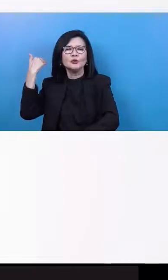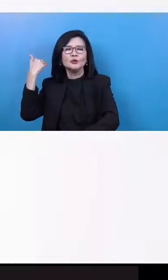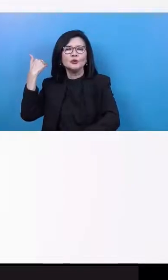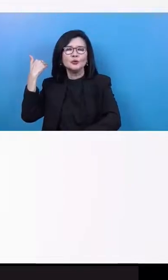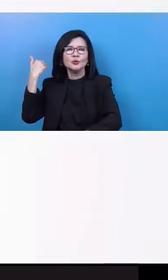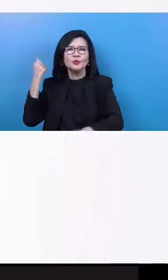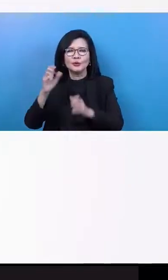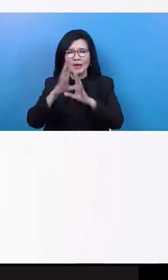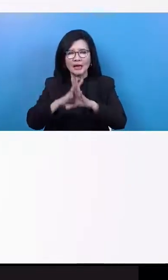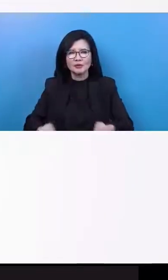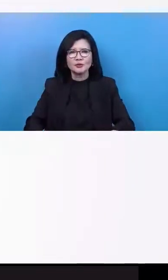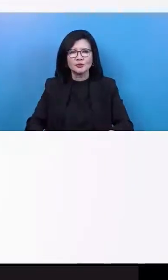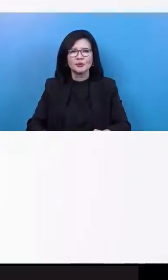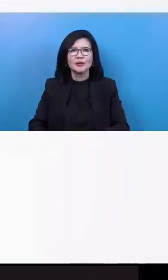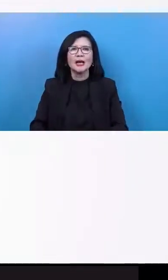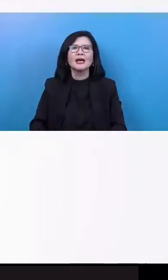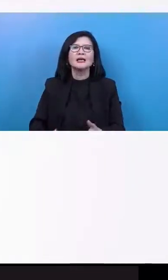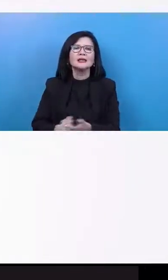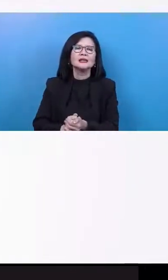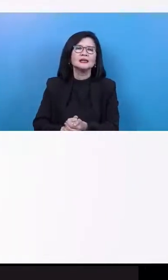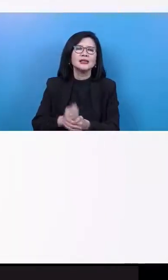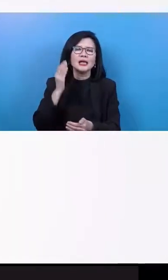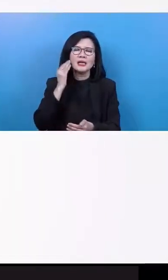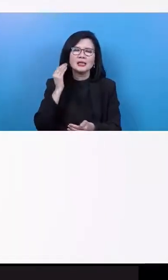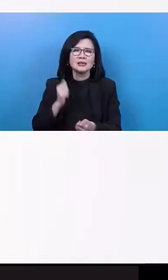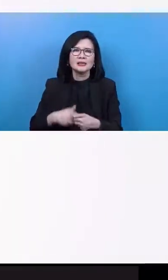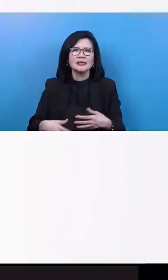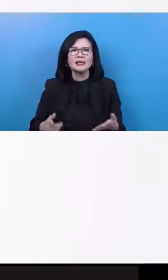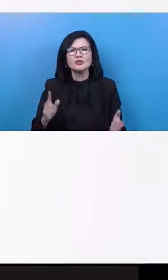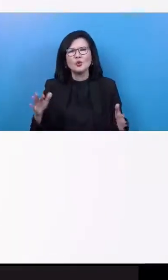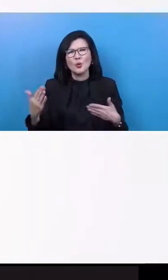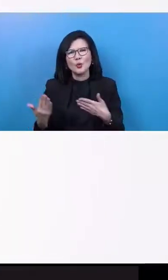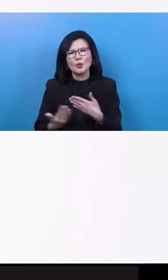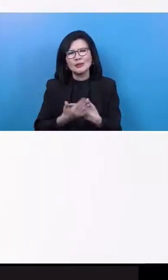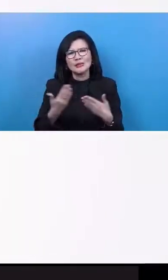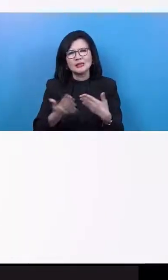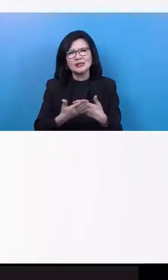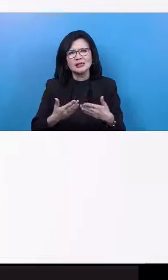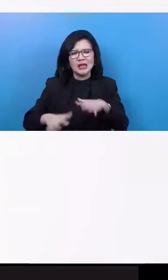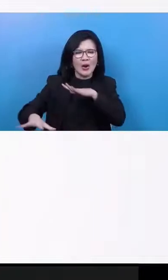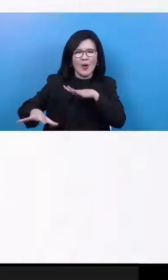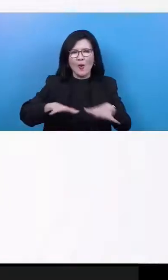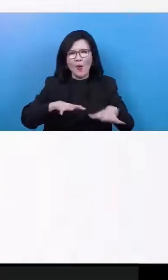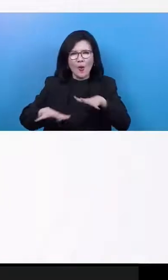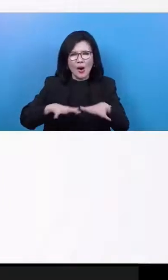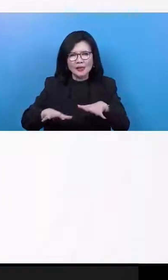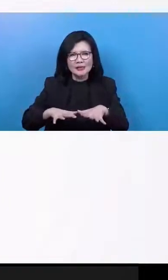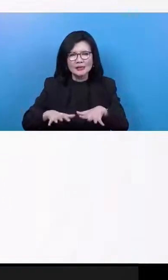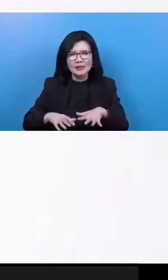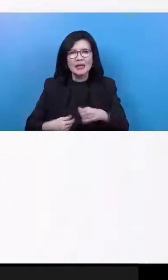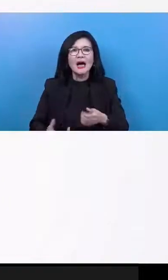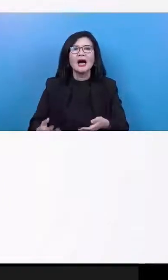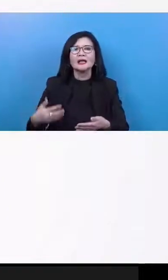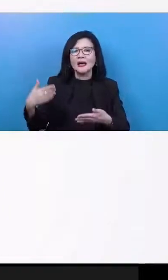Once there's a new disaster, we forget about the old ones and move on with the new ones. And we